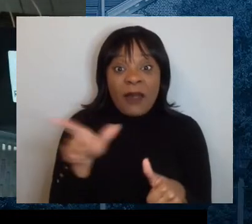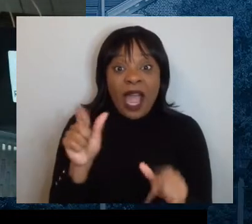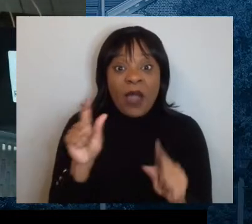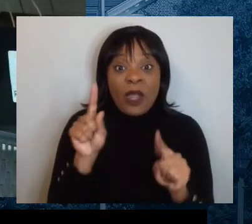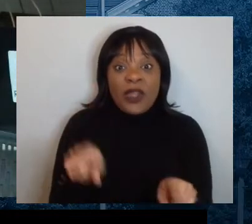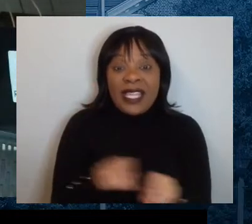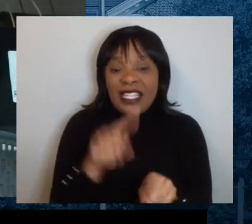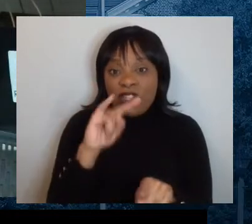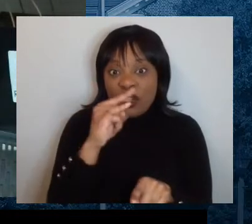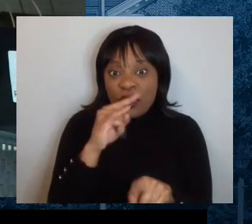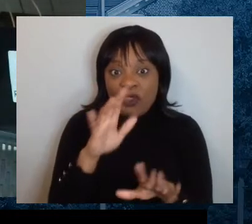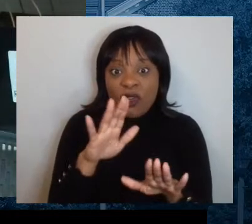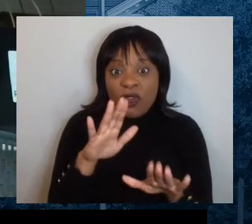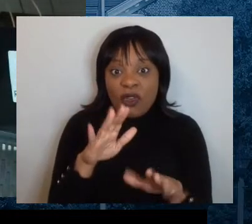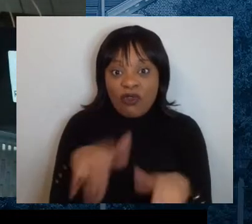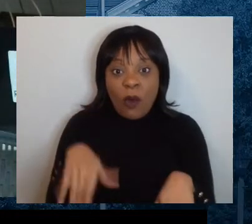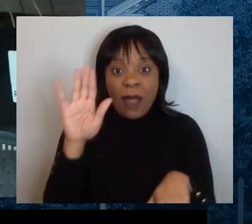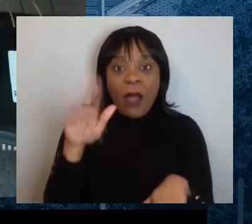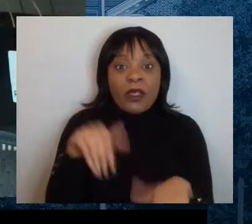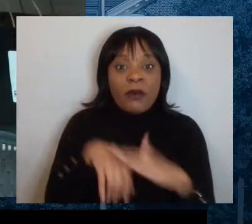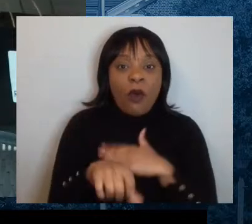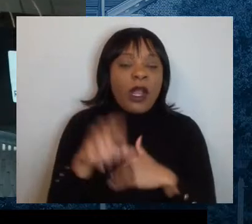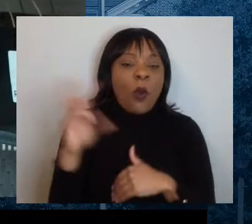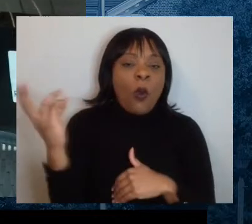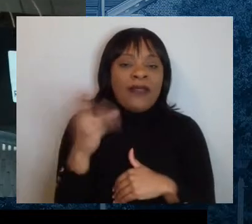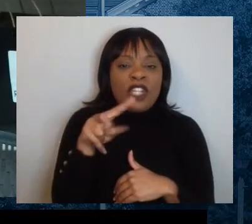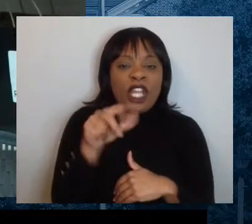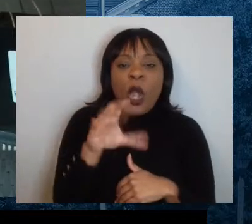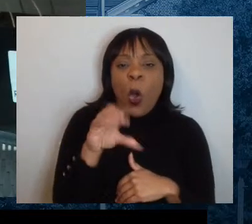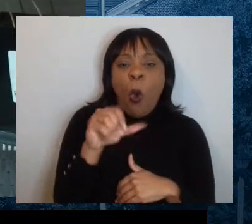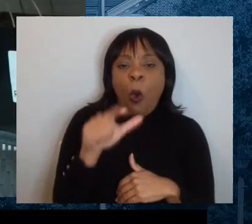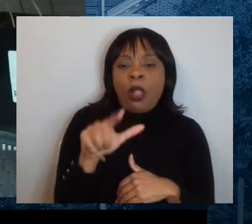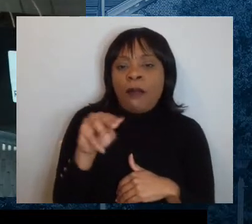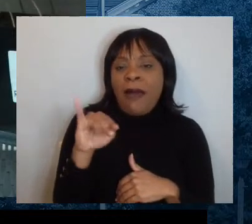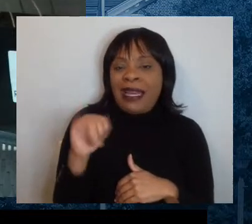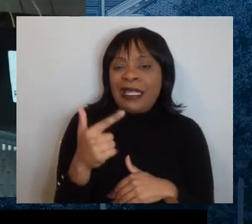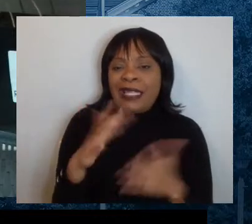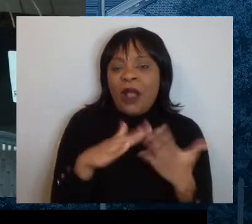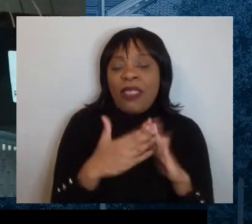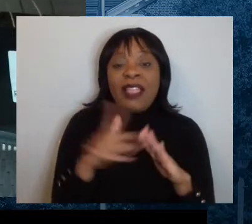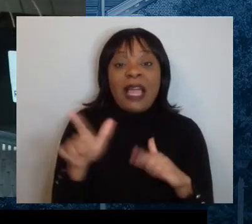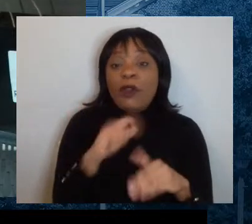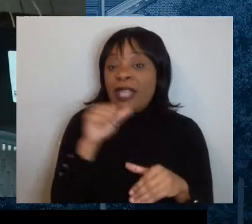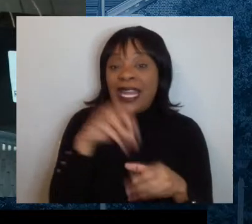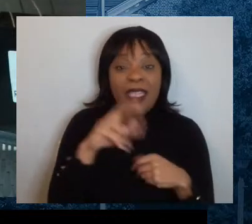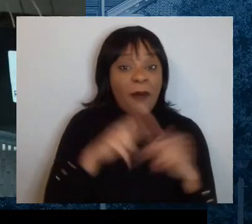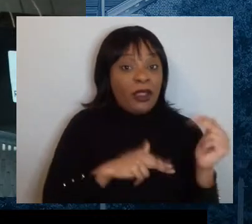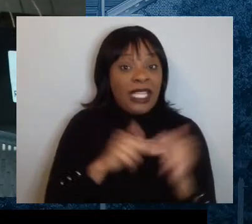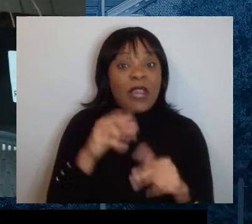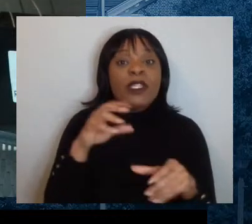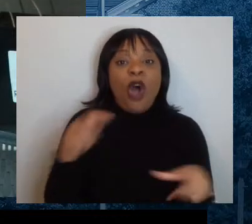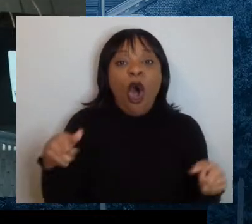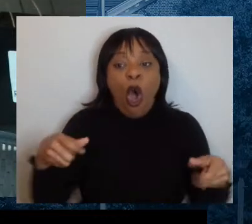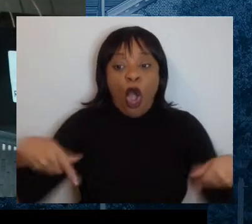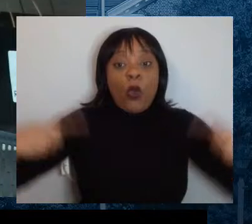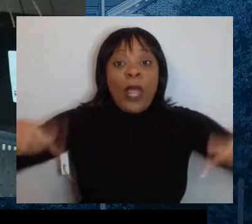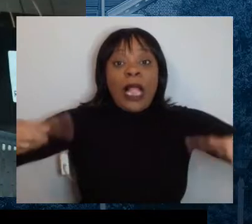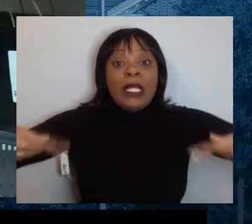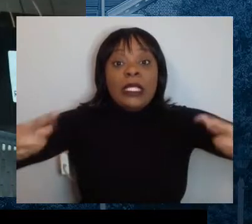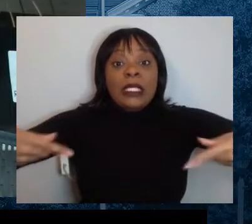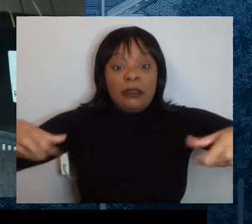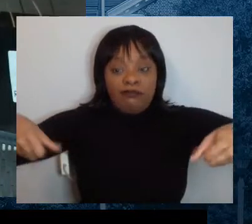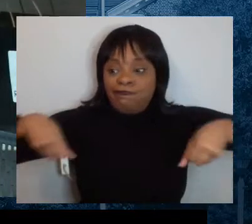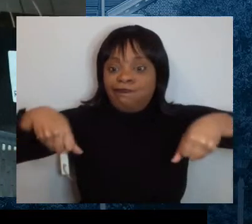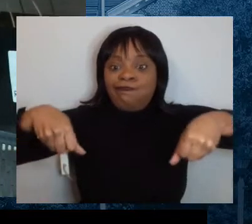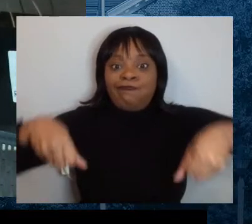born in West Virginia, coal mining town. The first library we went to was not in a building. It was on wheels. It was on wheels. Anybody ever go to a